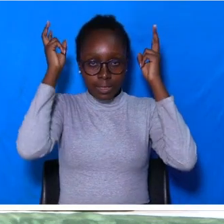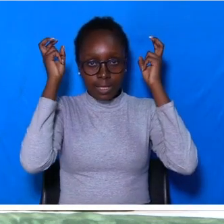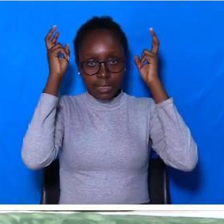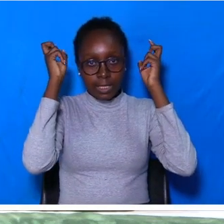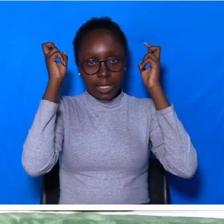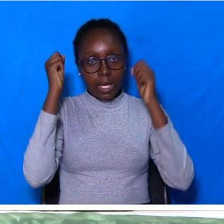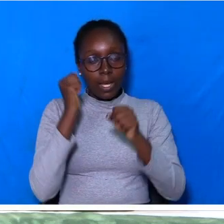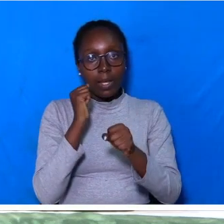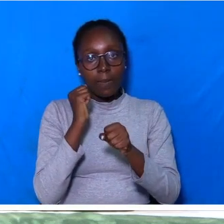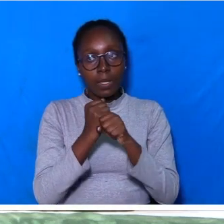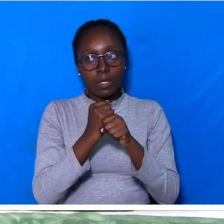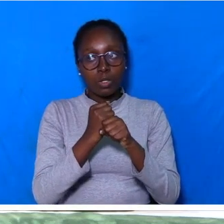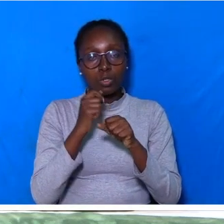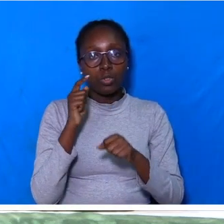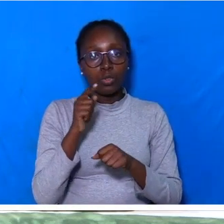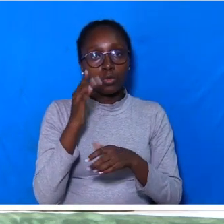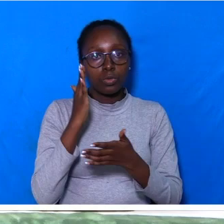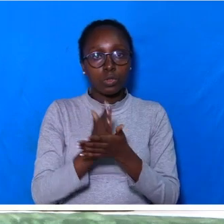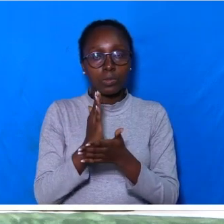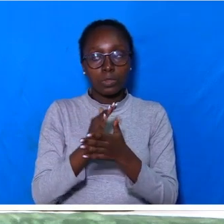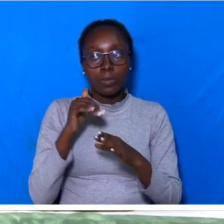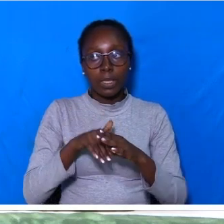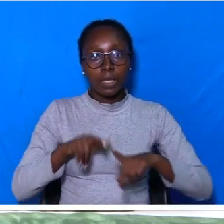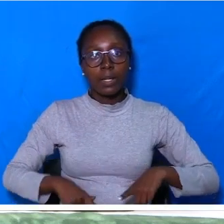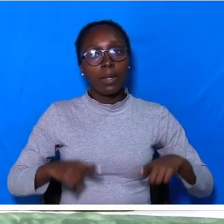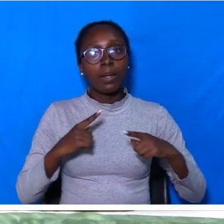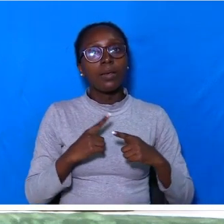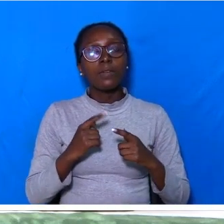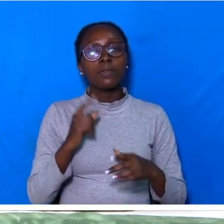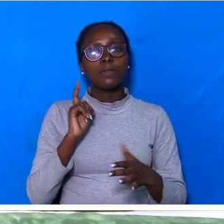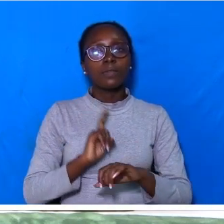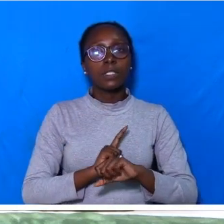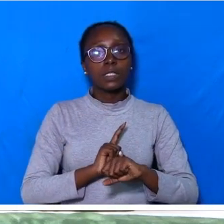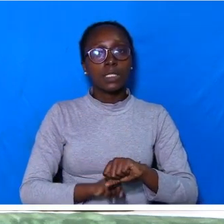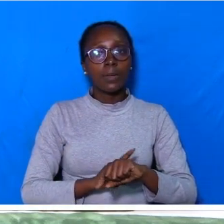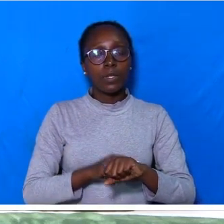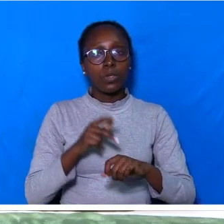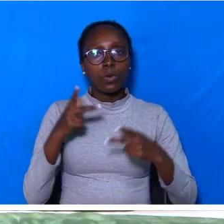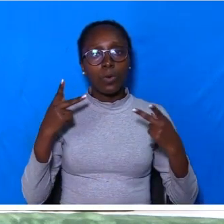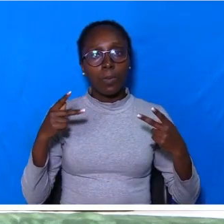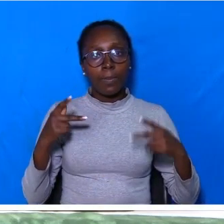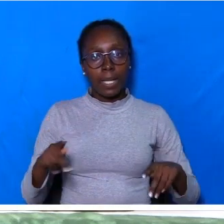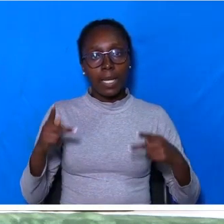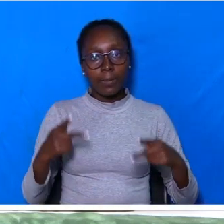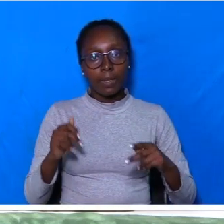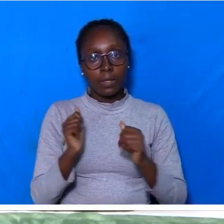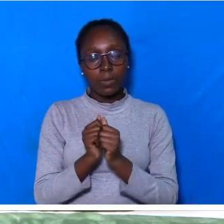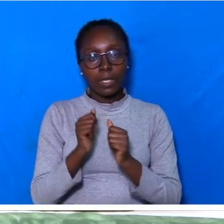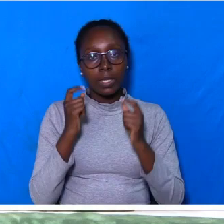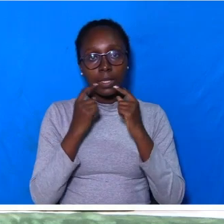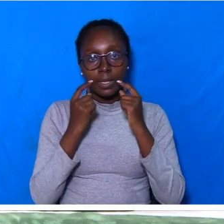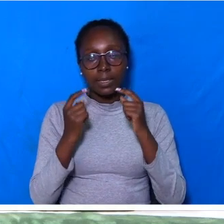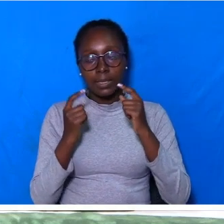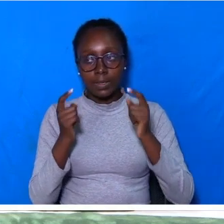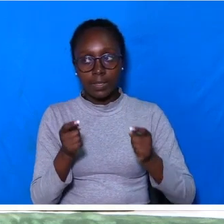because you have given him a foothold. When you dangle sin, when you play around with sin and dance with sin and